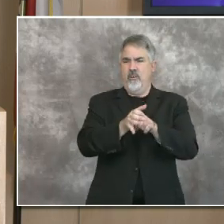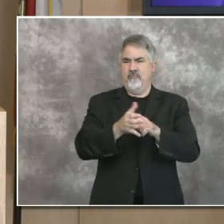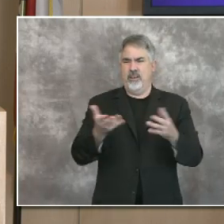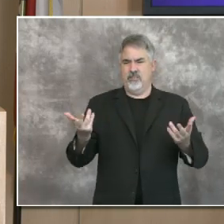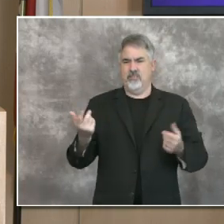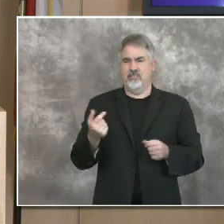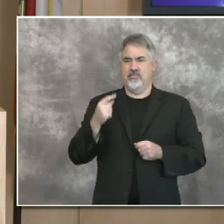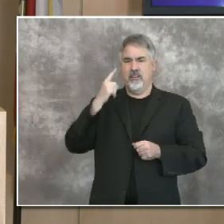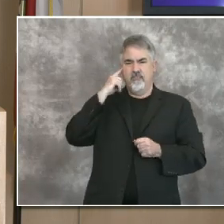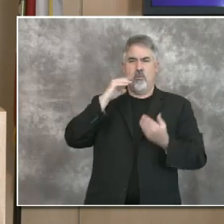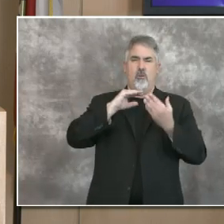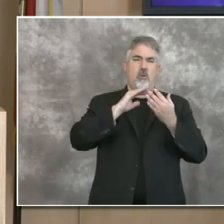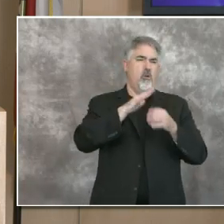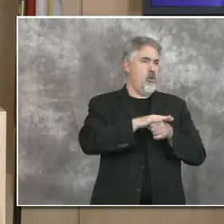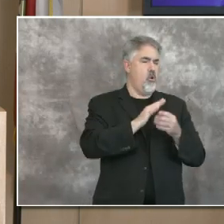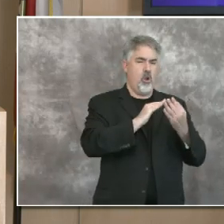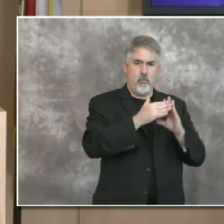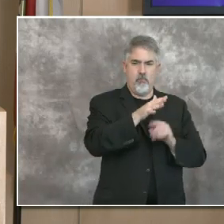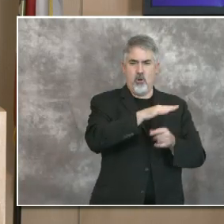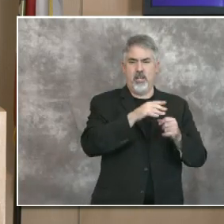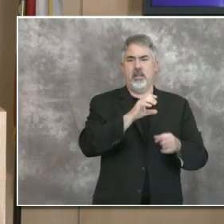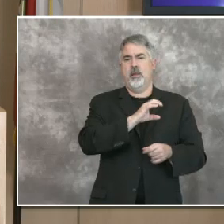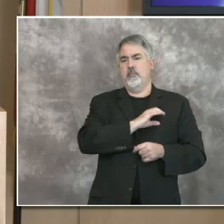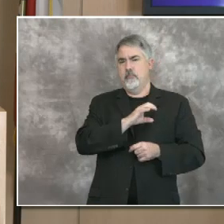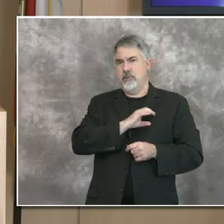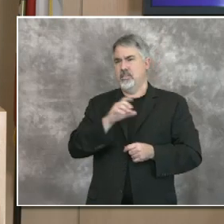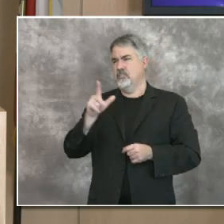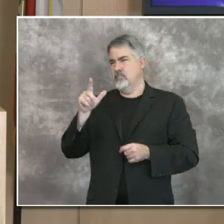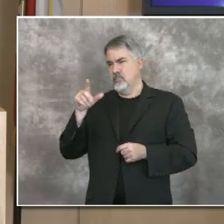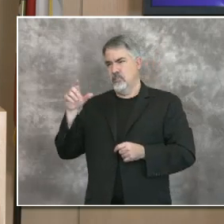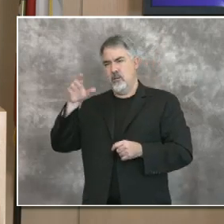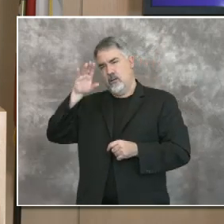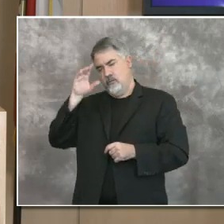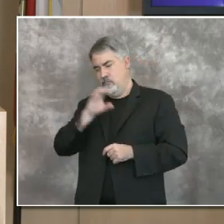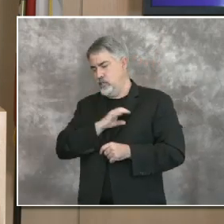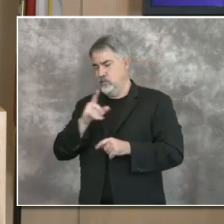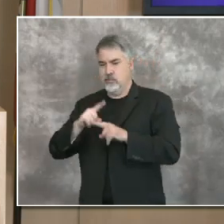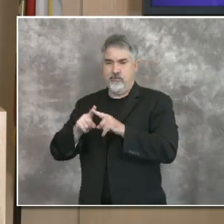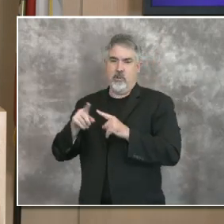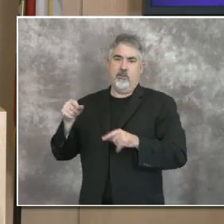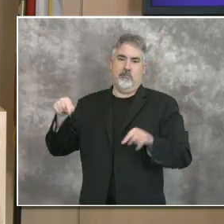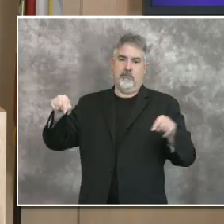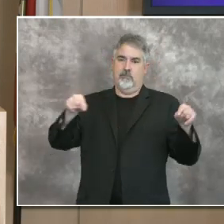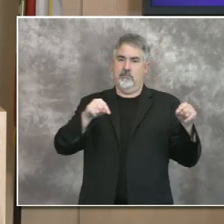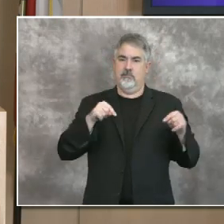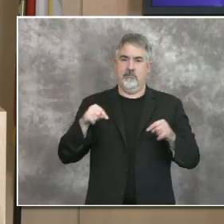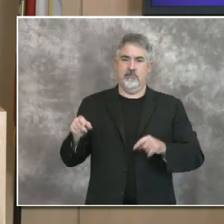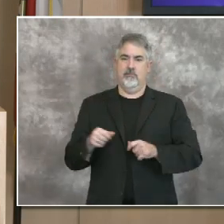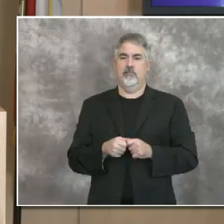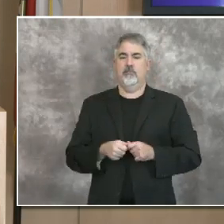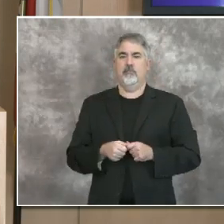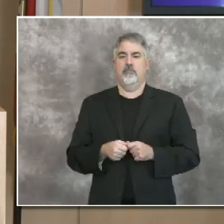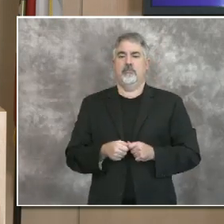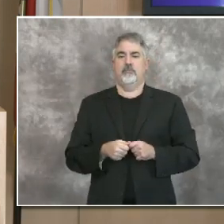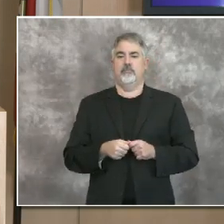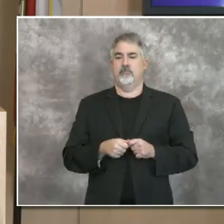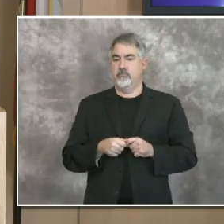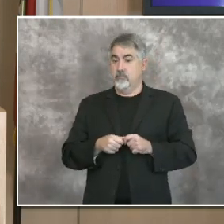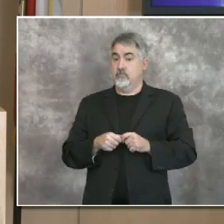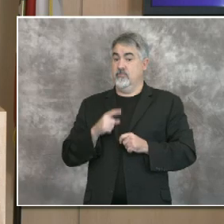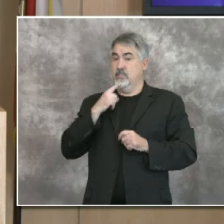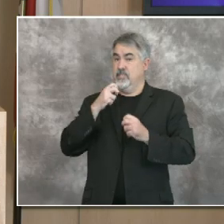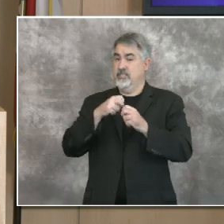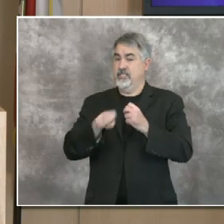the county, law enforcement are all doing the very best they can to navigate through a challenging and difficult situation. And